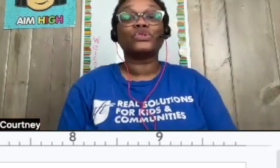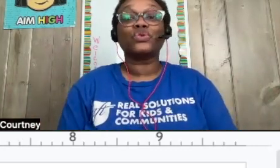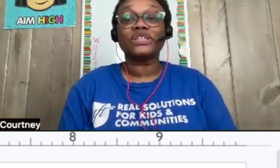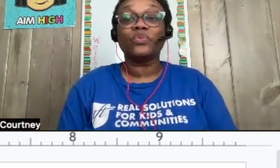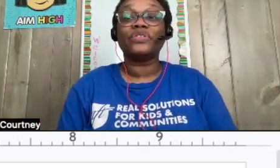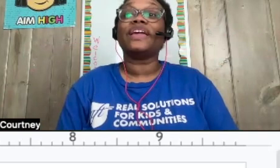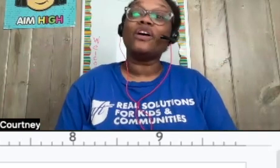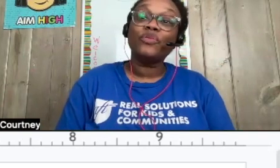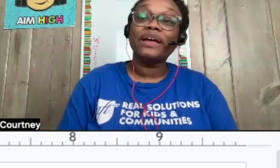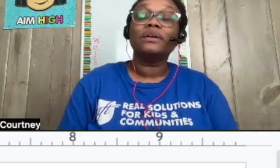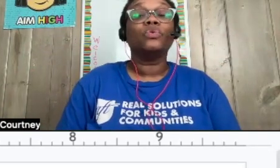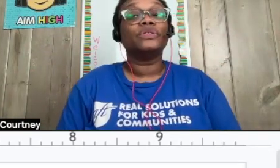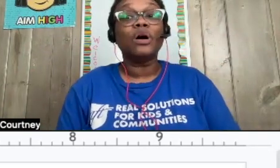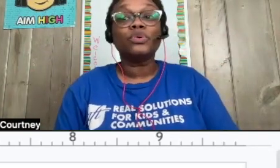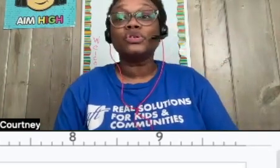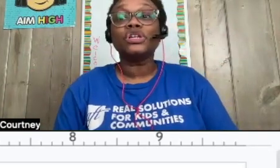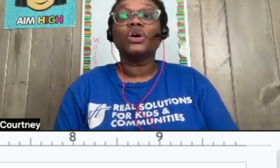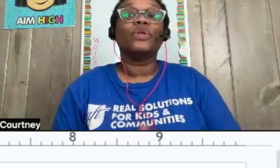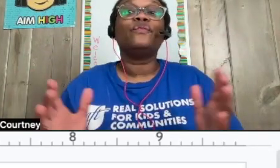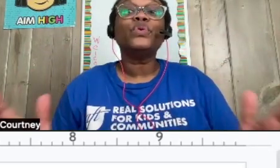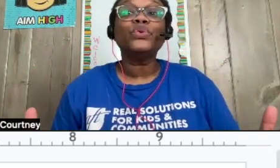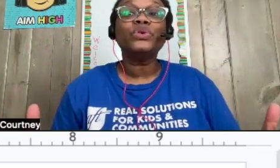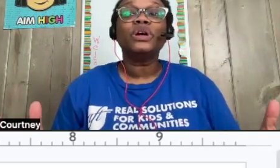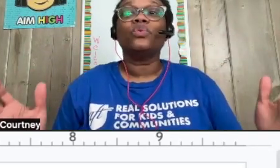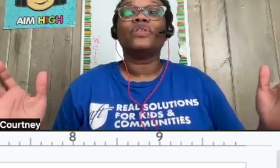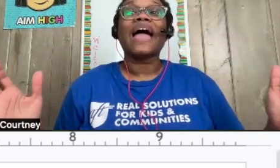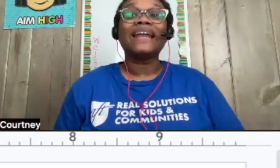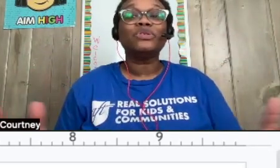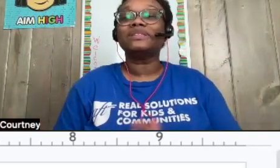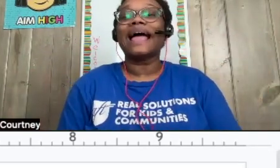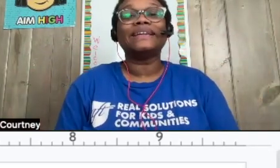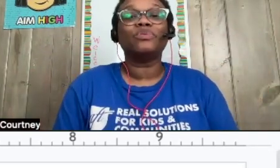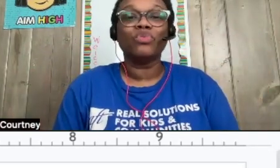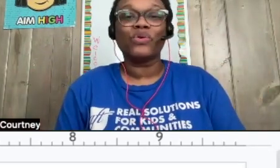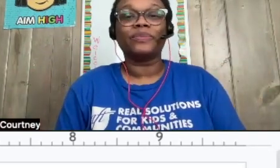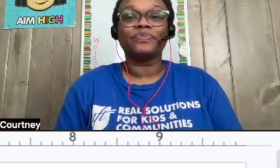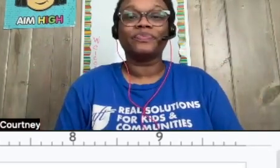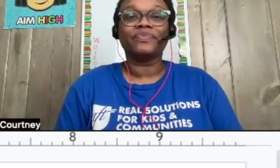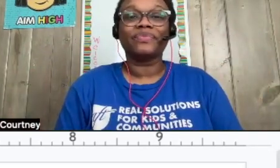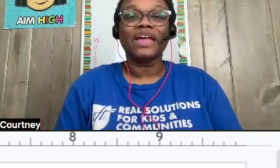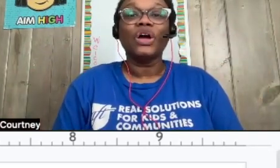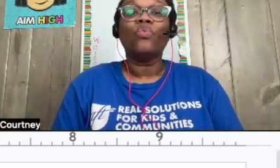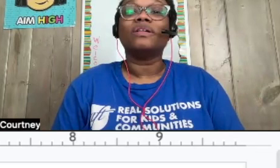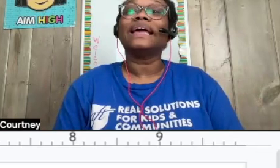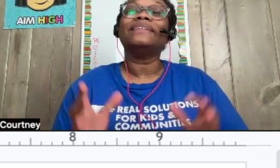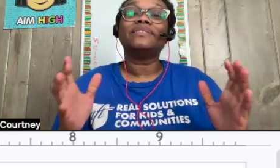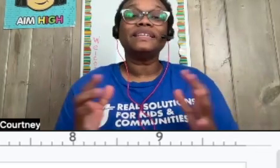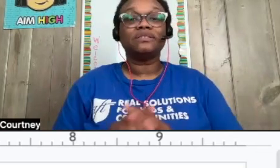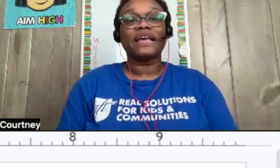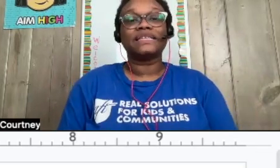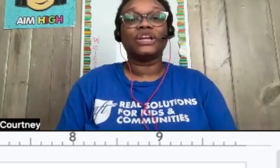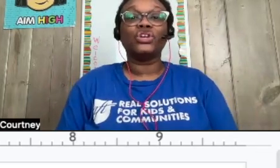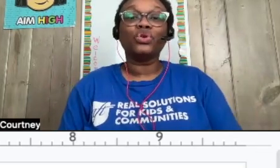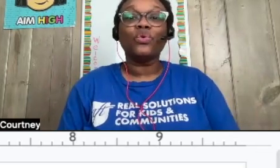signs that were associated with the alphabet, with numbers, with food, with animals, and more. Well, in